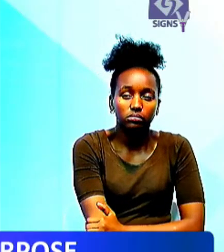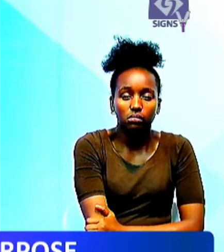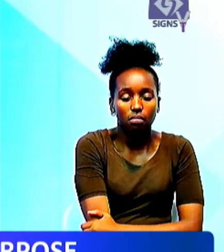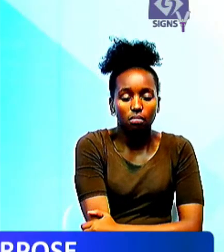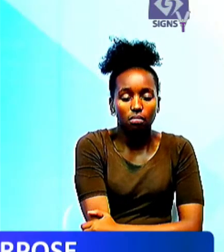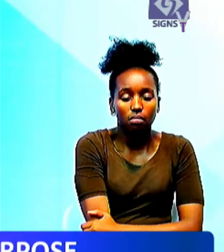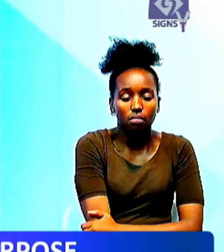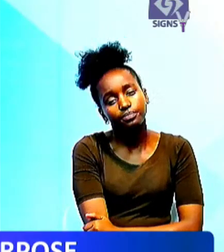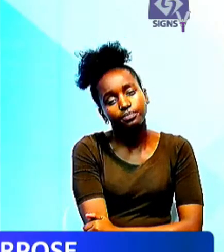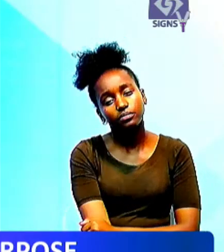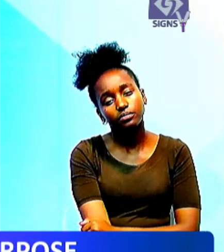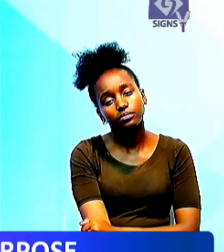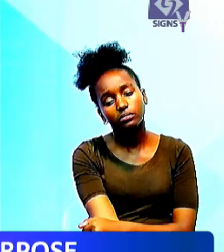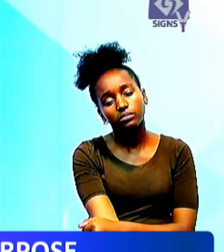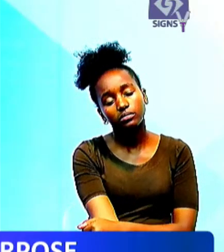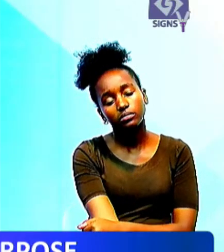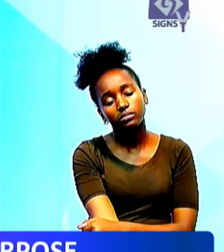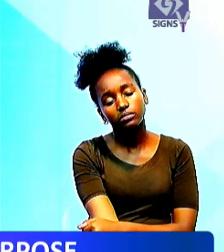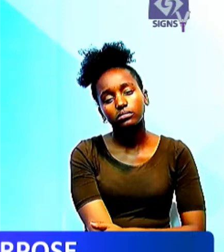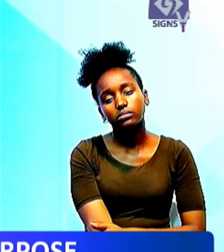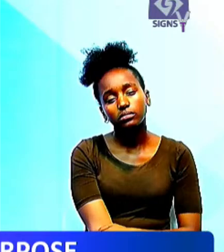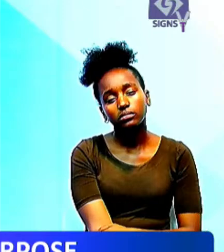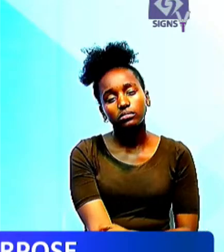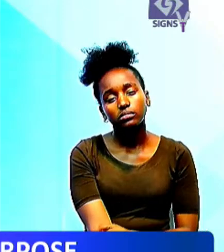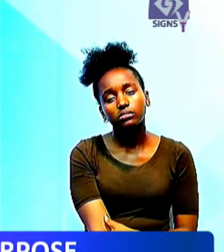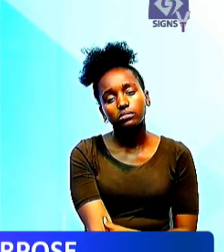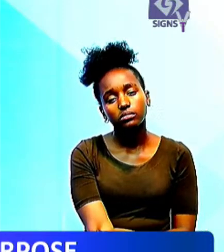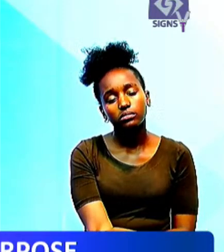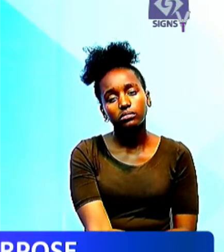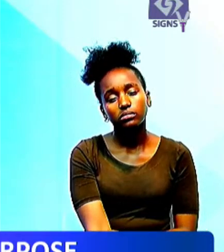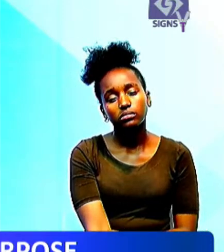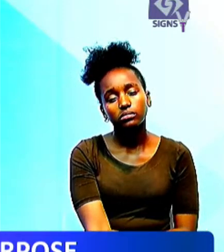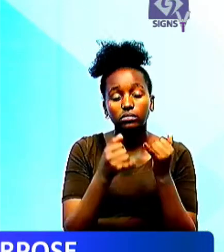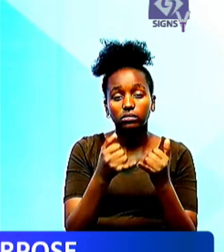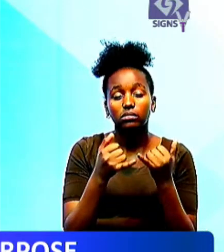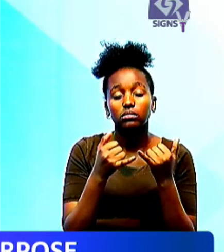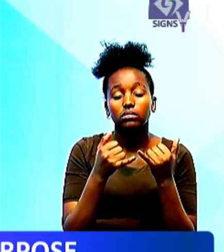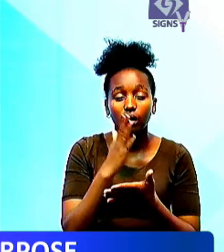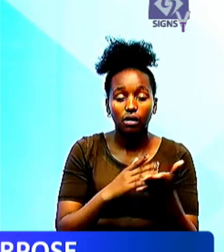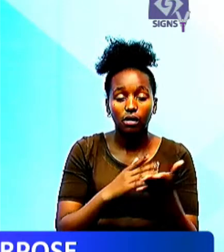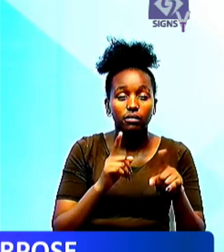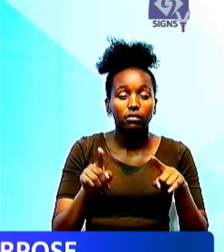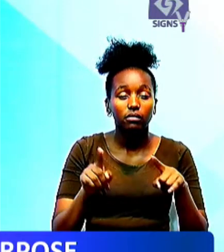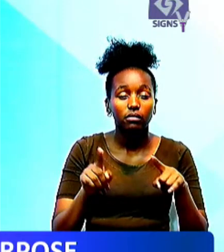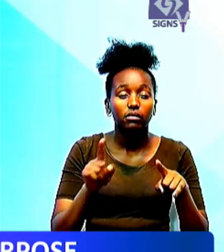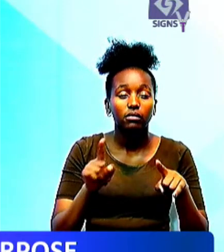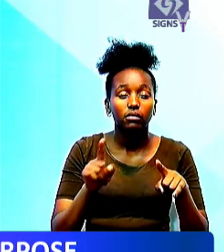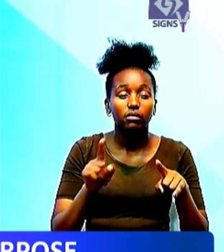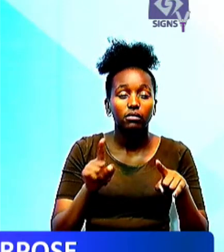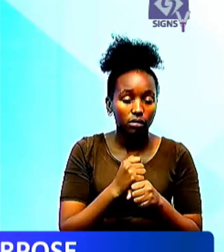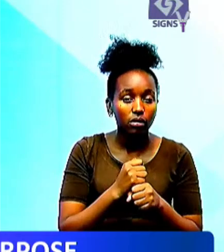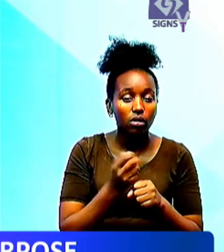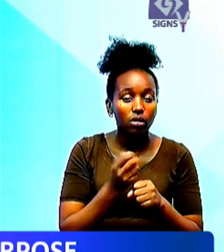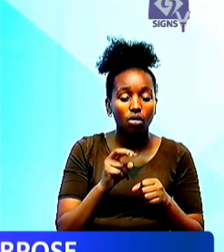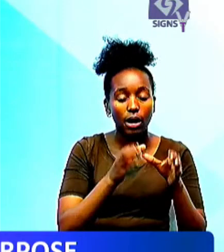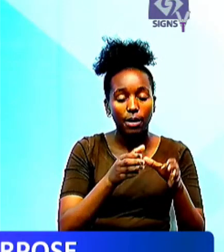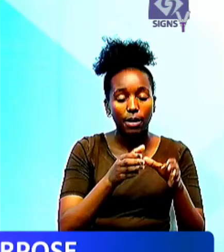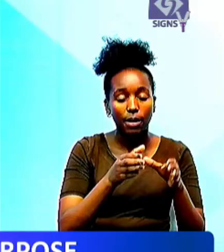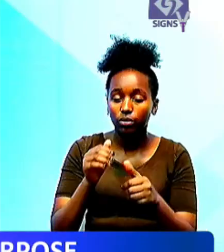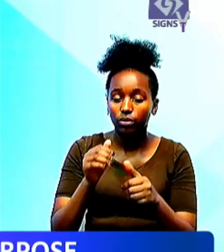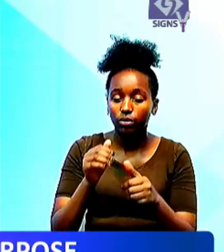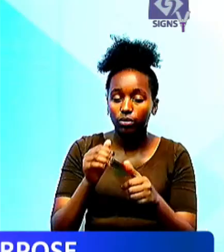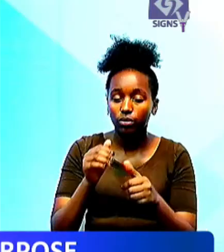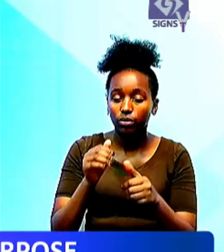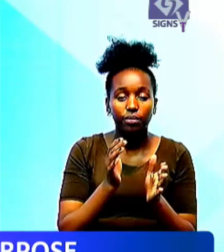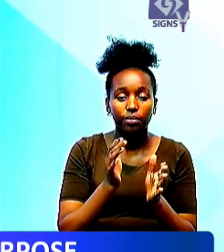So you trade that in the market. So it's another alternative investment. We call them